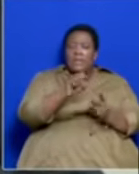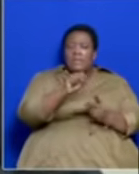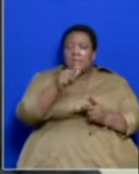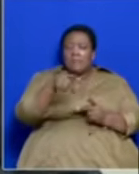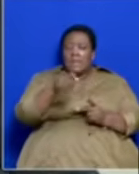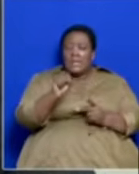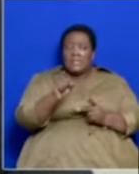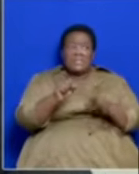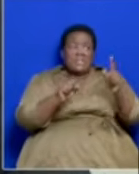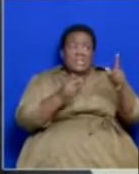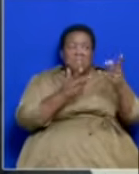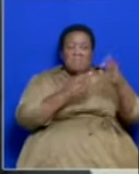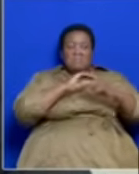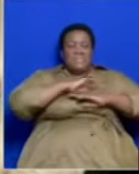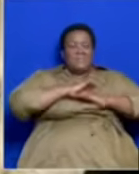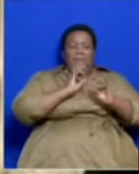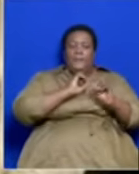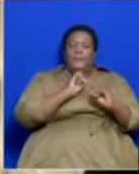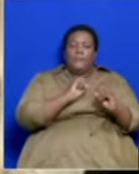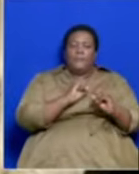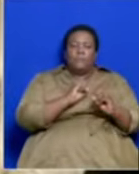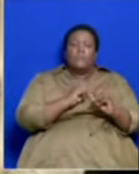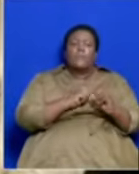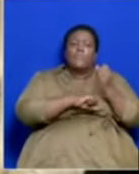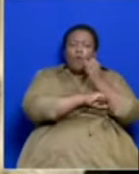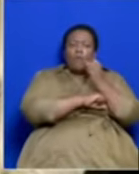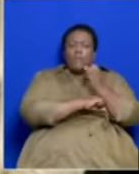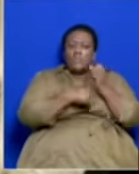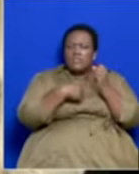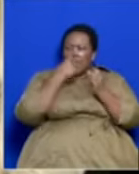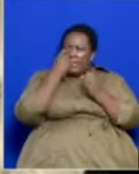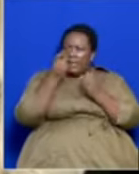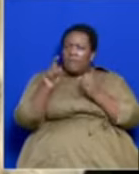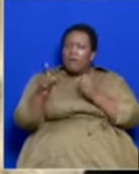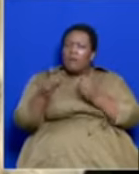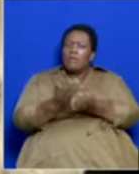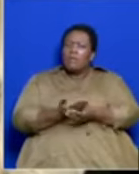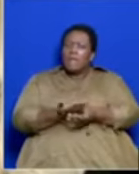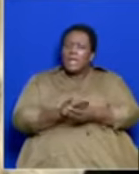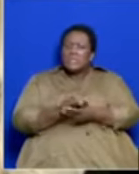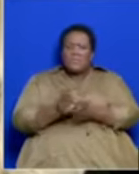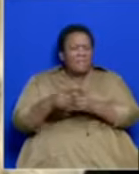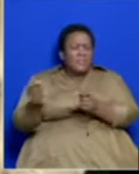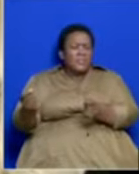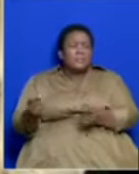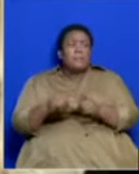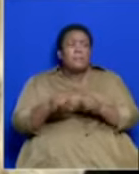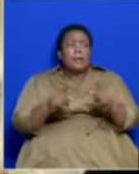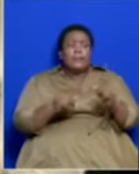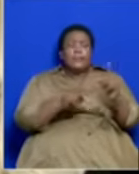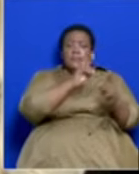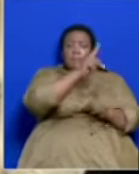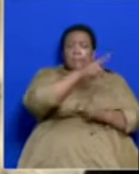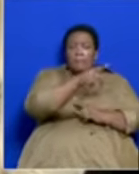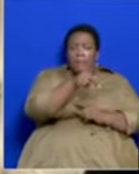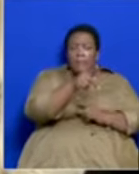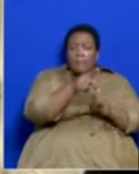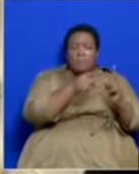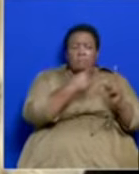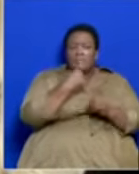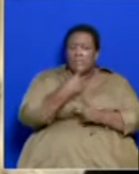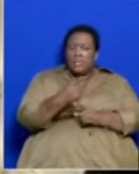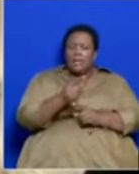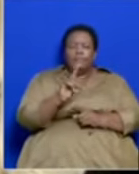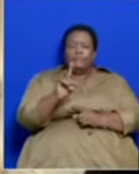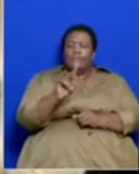The office was convinced that the matter is completed, but the DPP can say, no, Magagula,